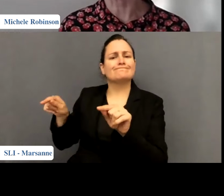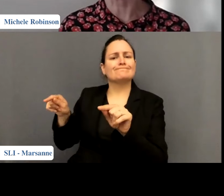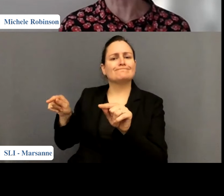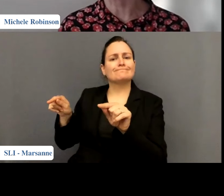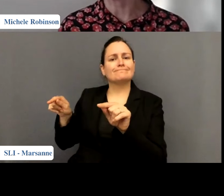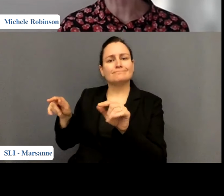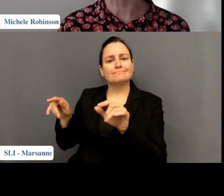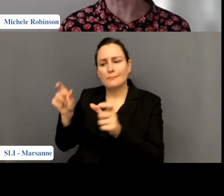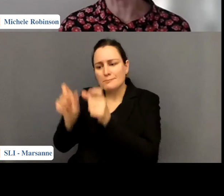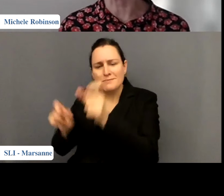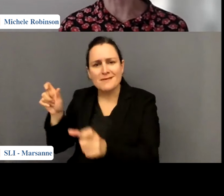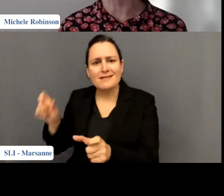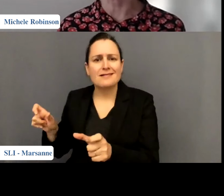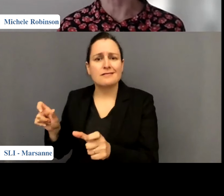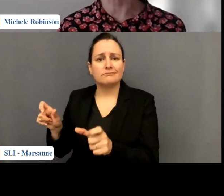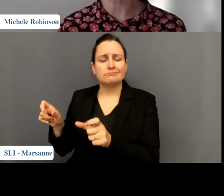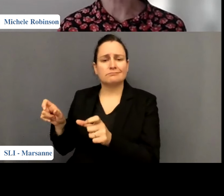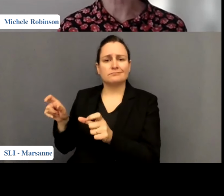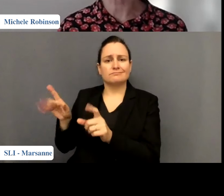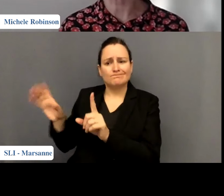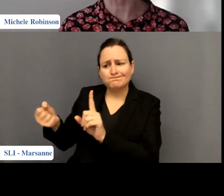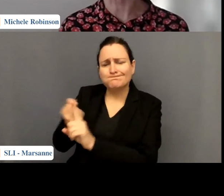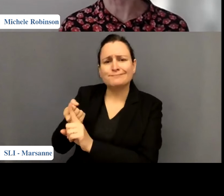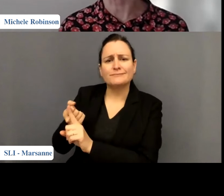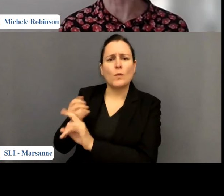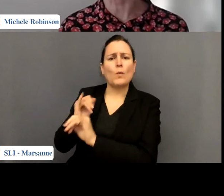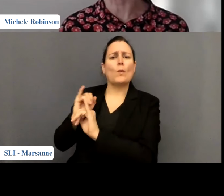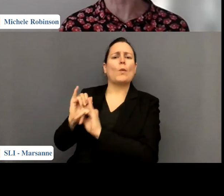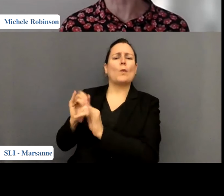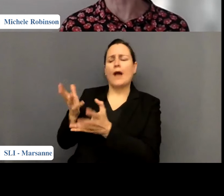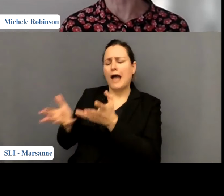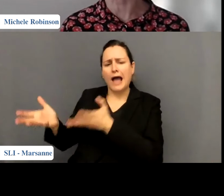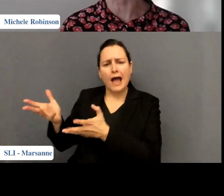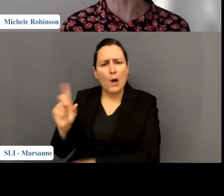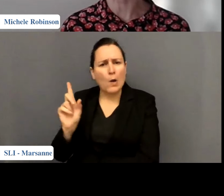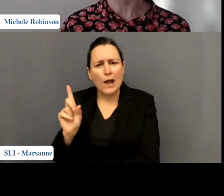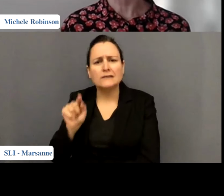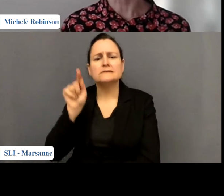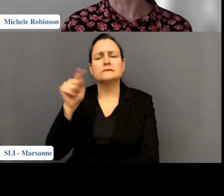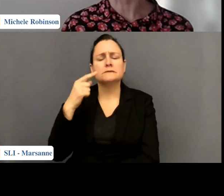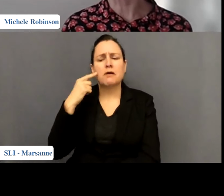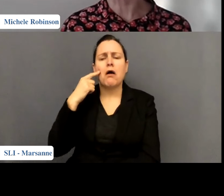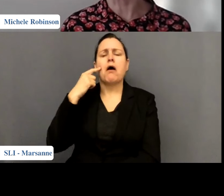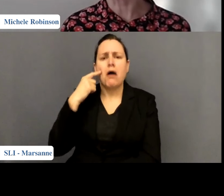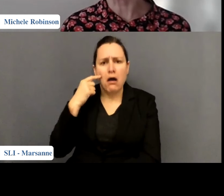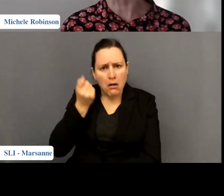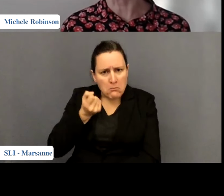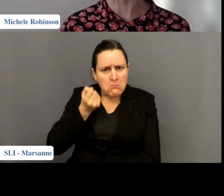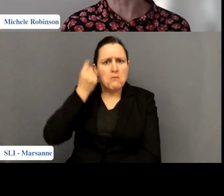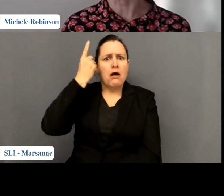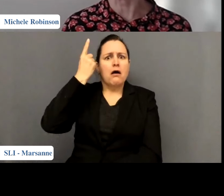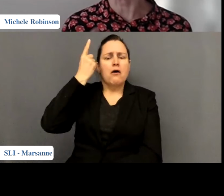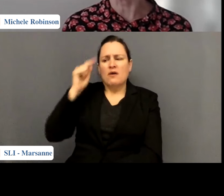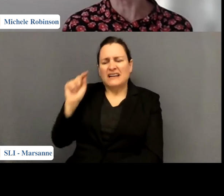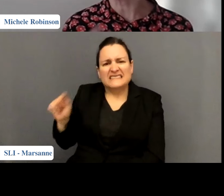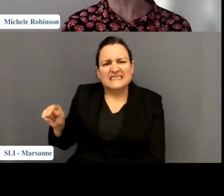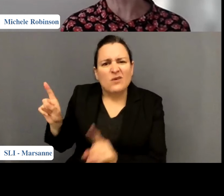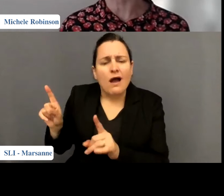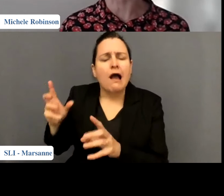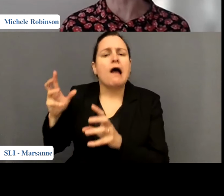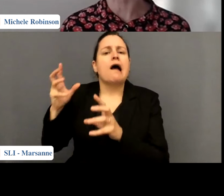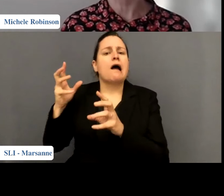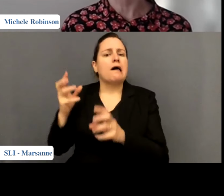actors together based on the evidence and a much clearer understanding of domestic and family violence, which informs the decisions and informs